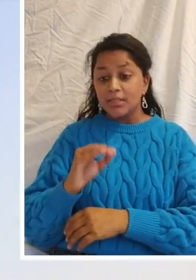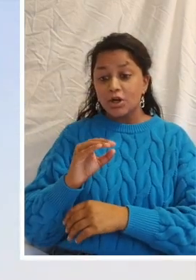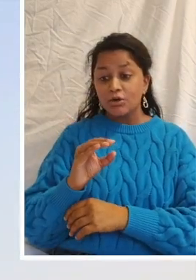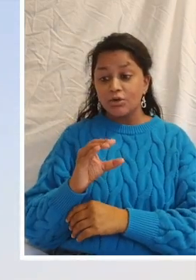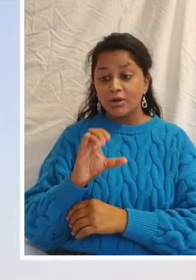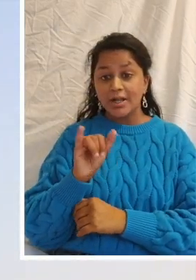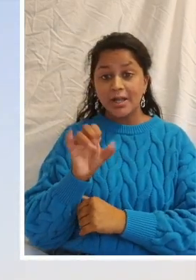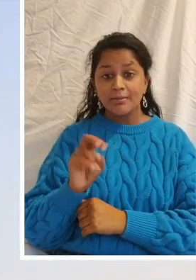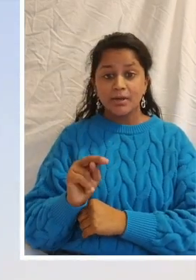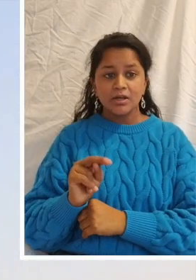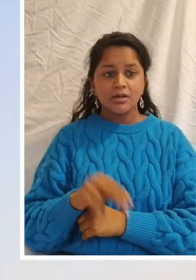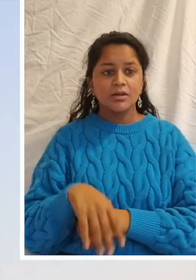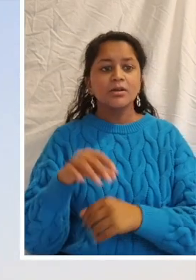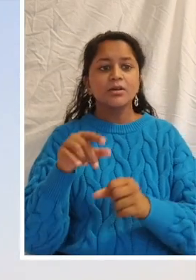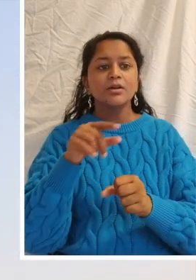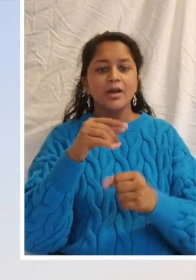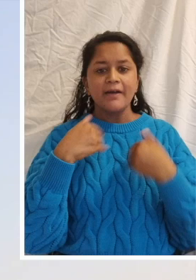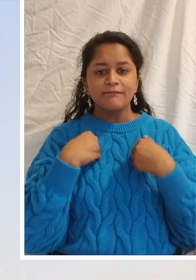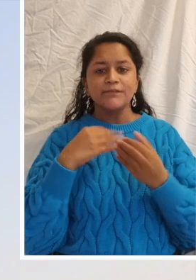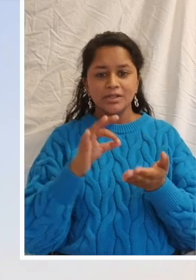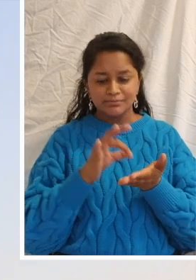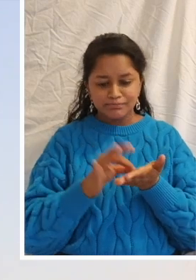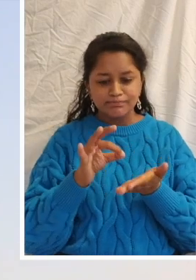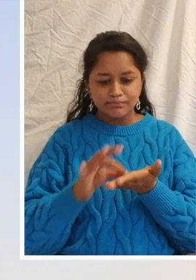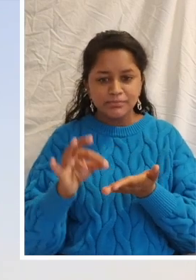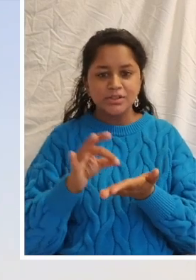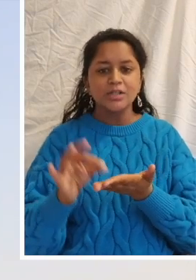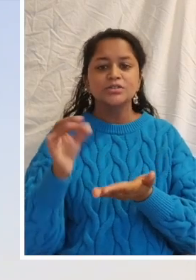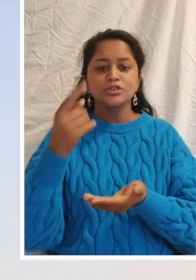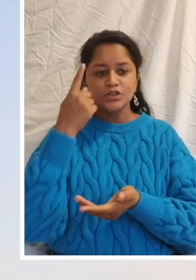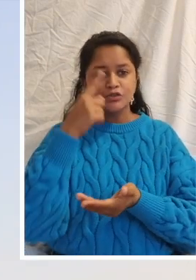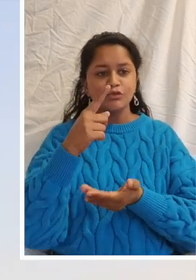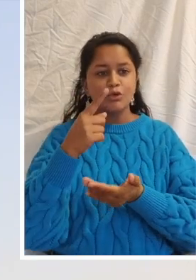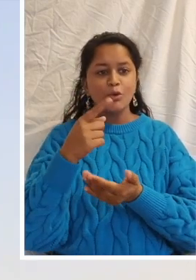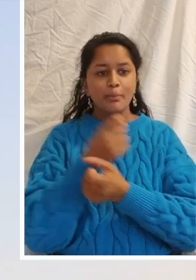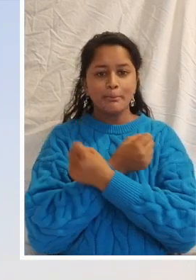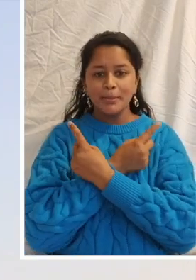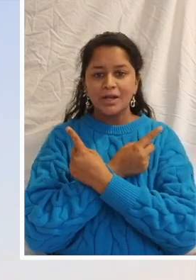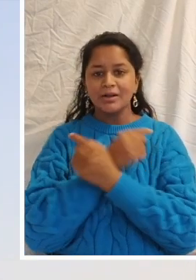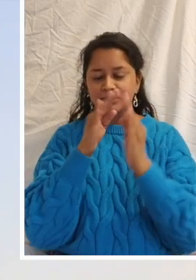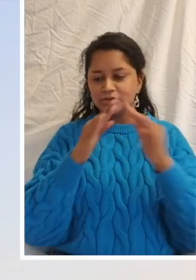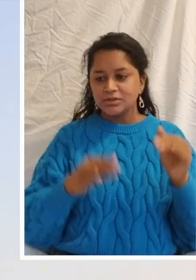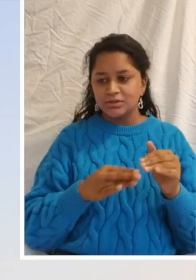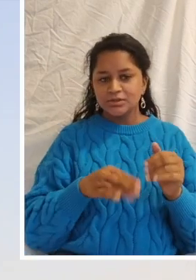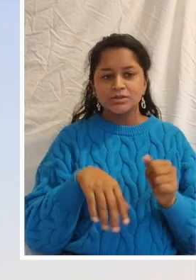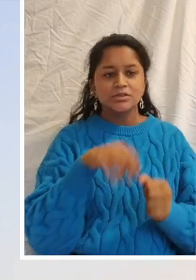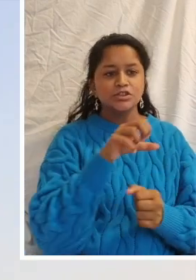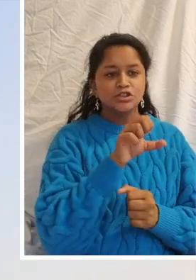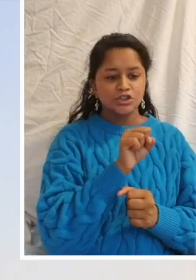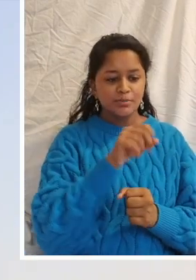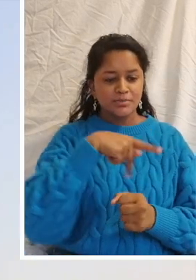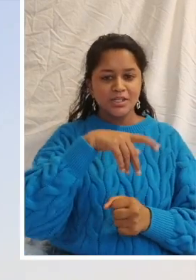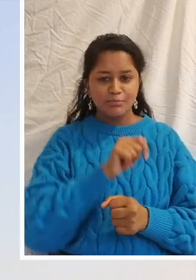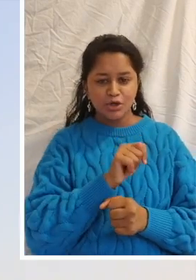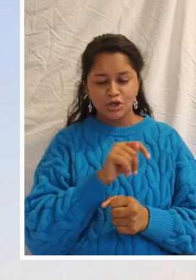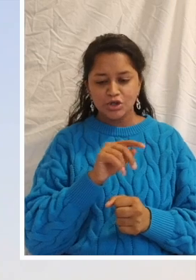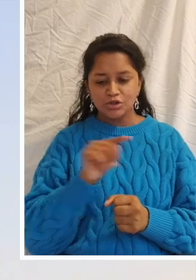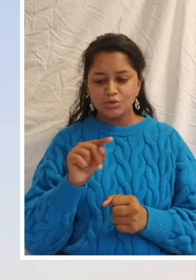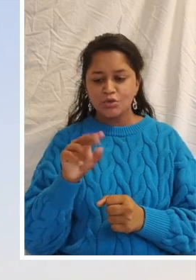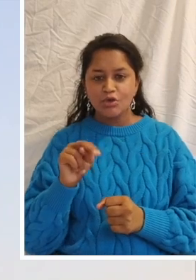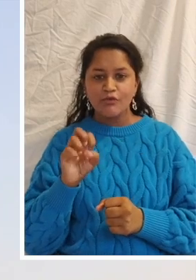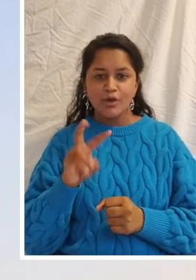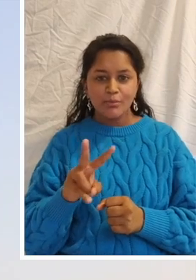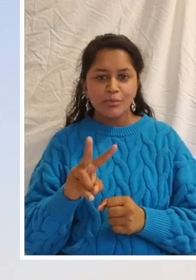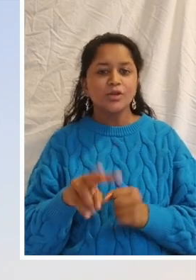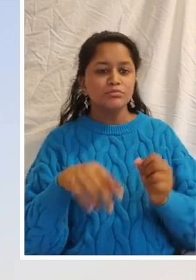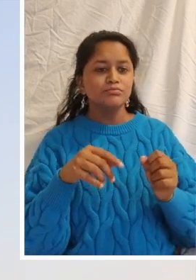there's actually they count their bats, and they have a bat house counting program as well. It actually runs during September to